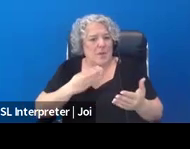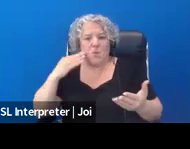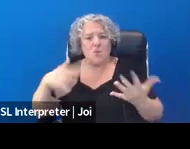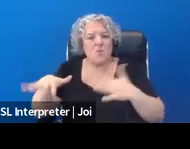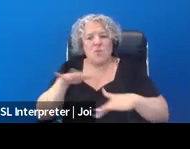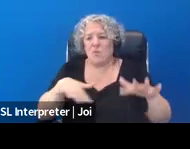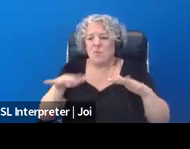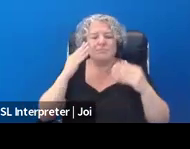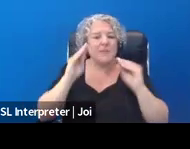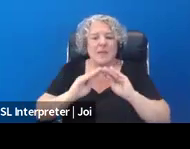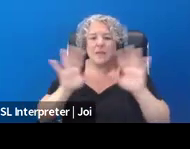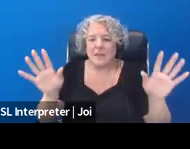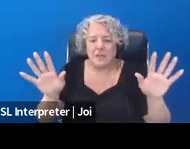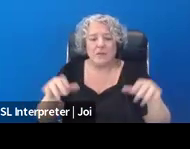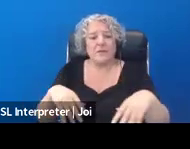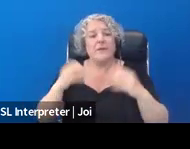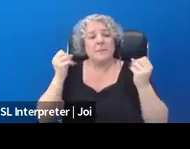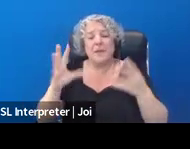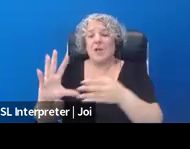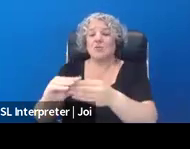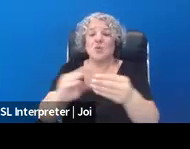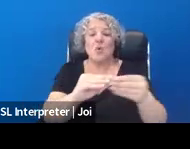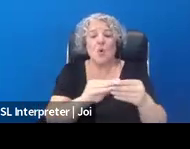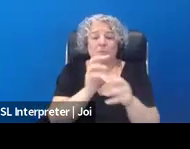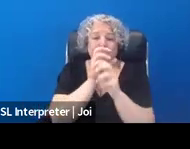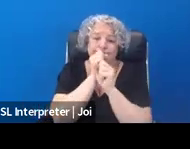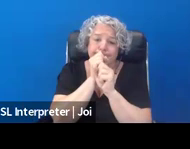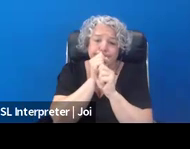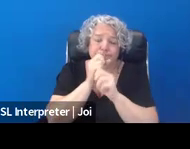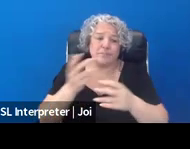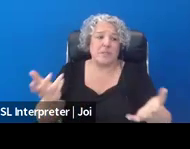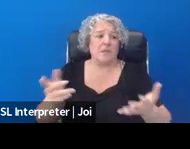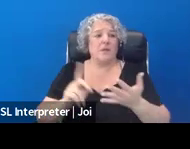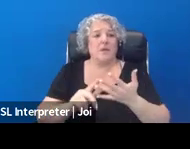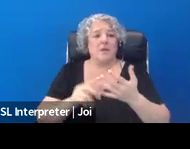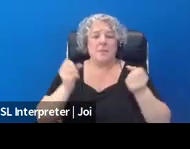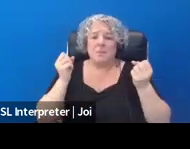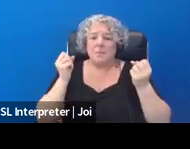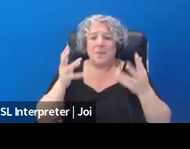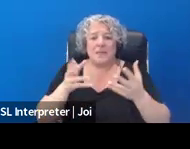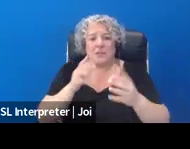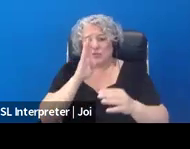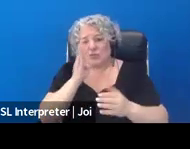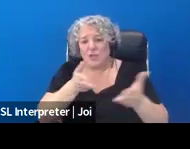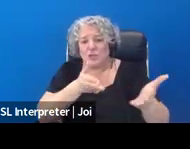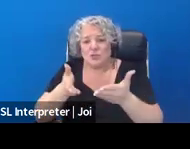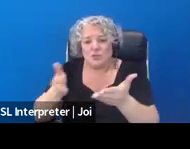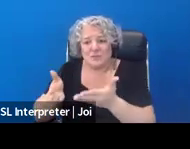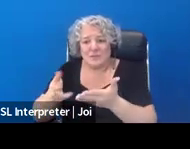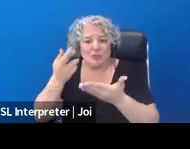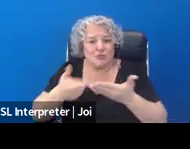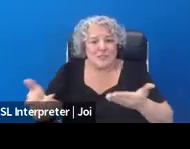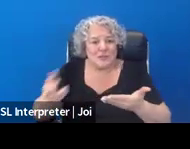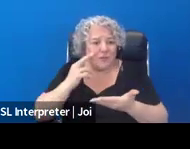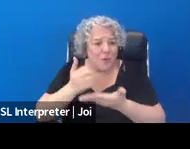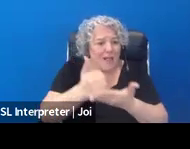Invisibility, often our stories are not heard. There's a serious lack of direct services and resources